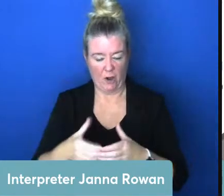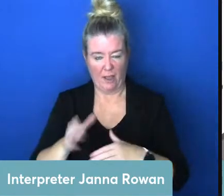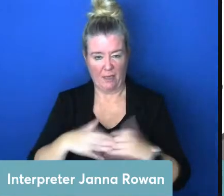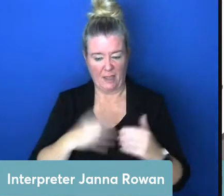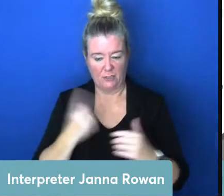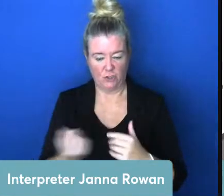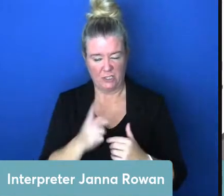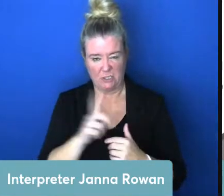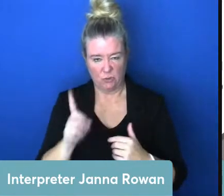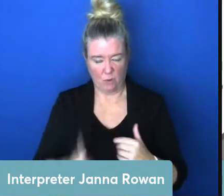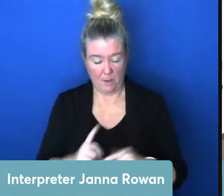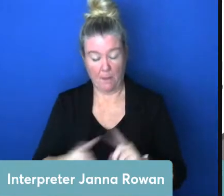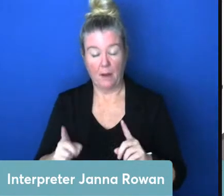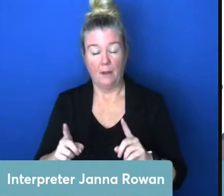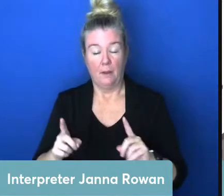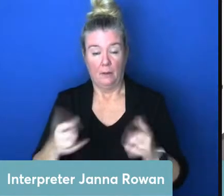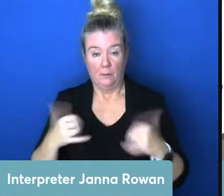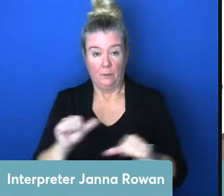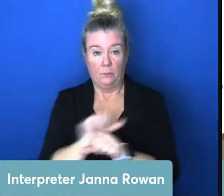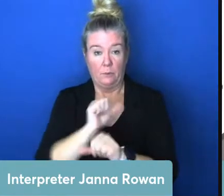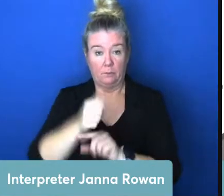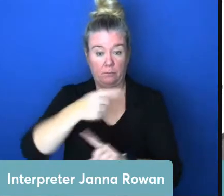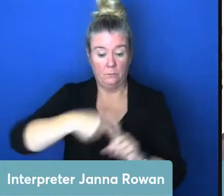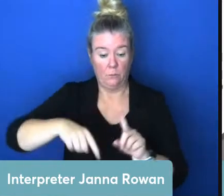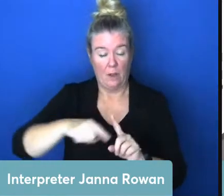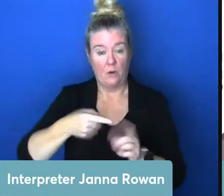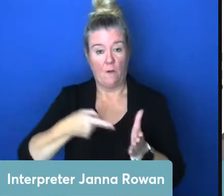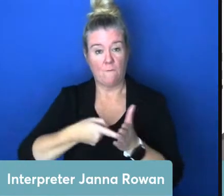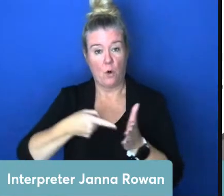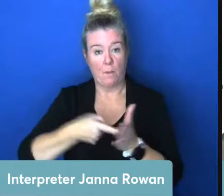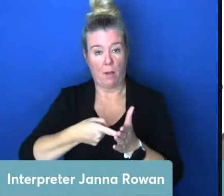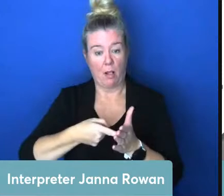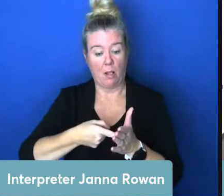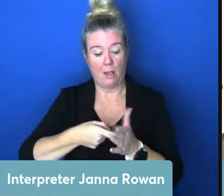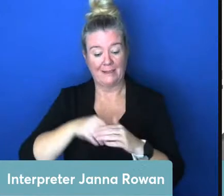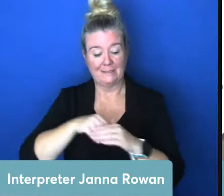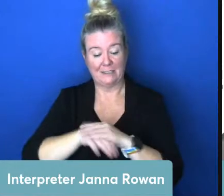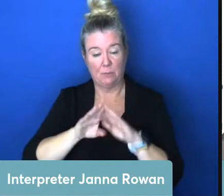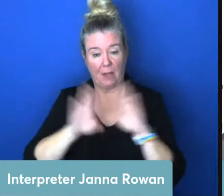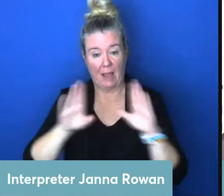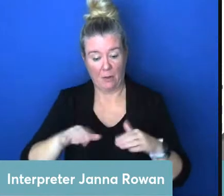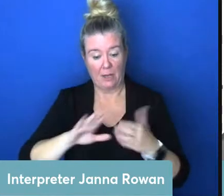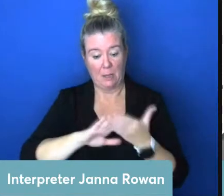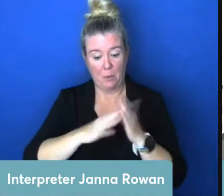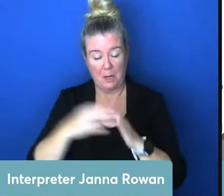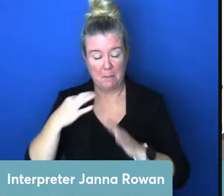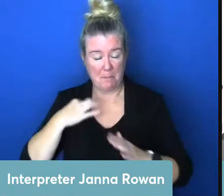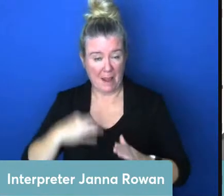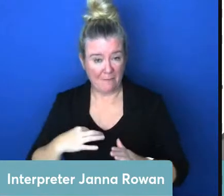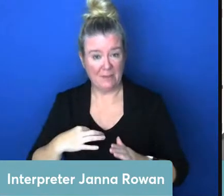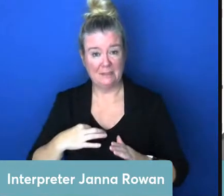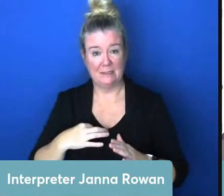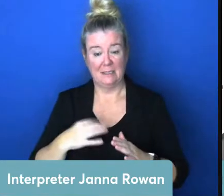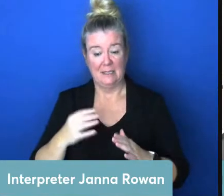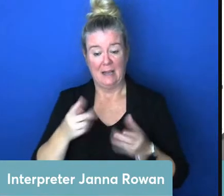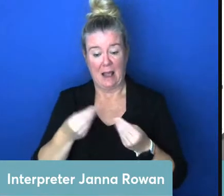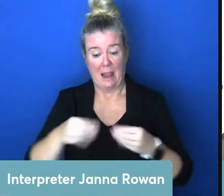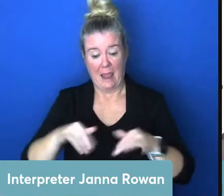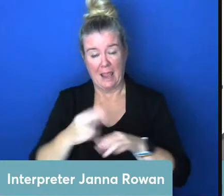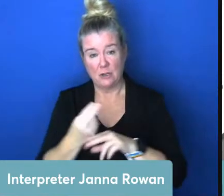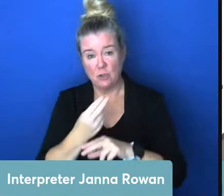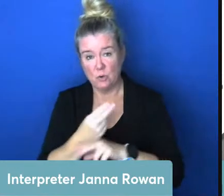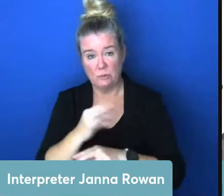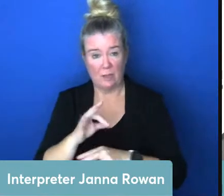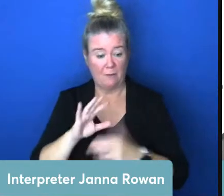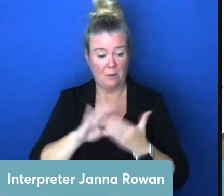city of Detroit. But we work around affordable and accessible housing, community benefits, land use,